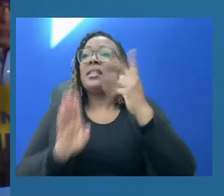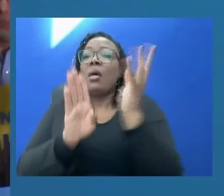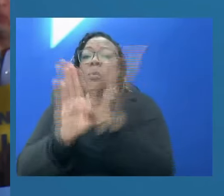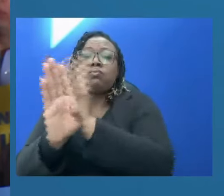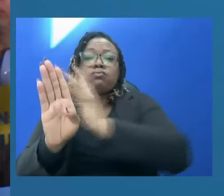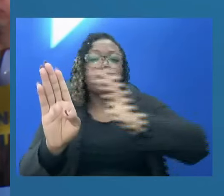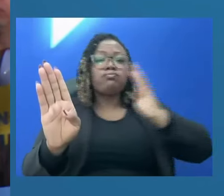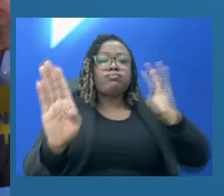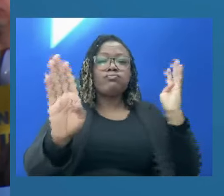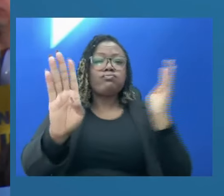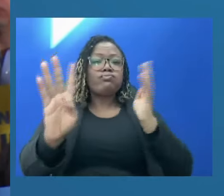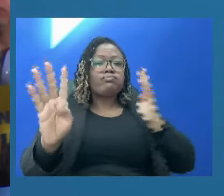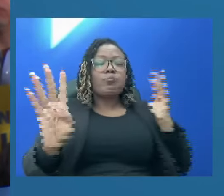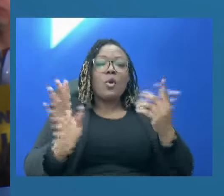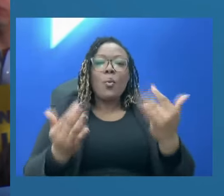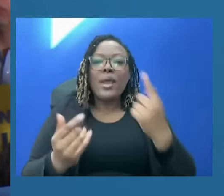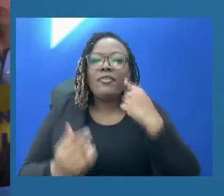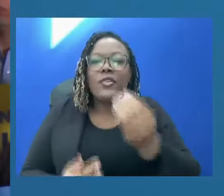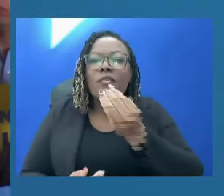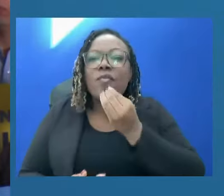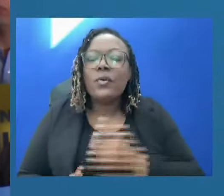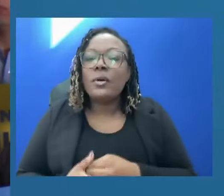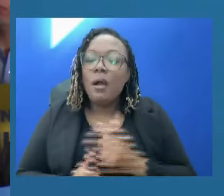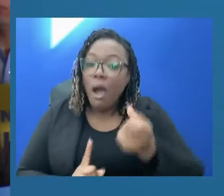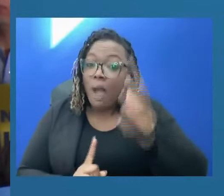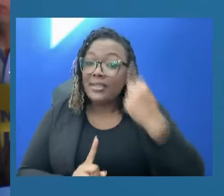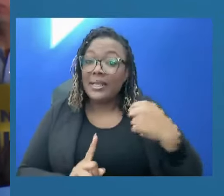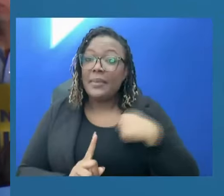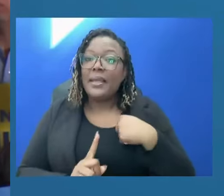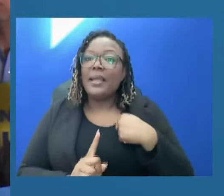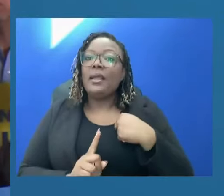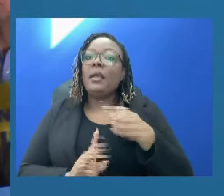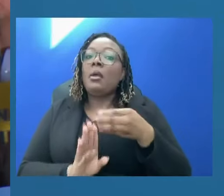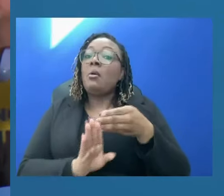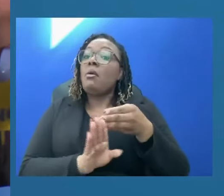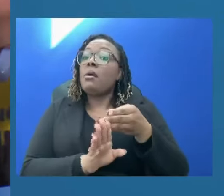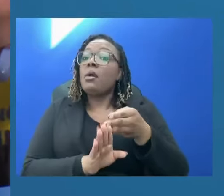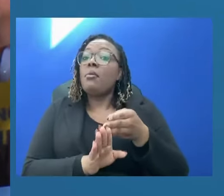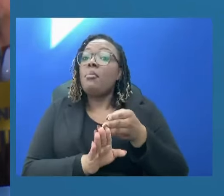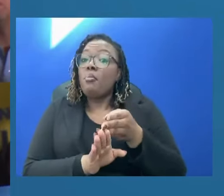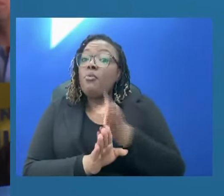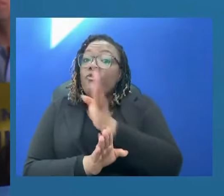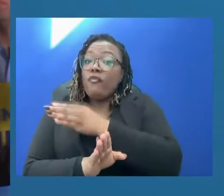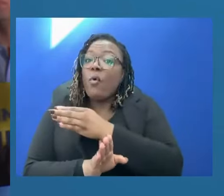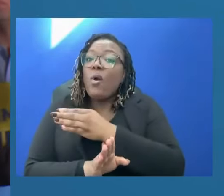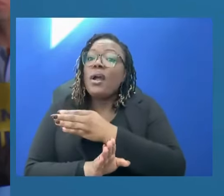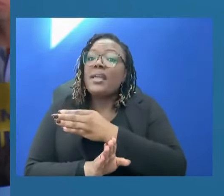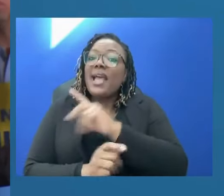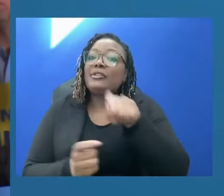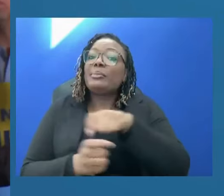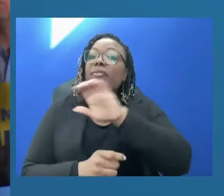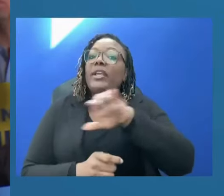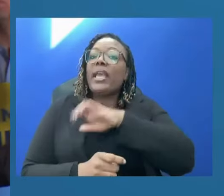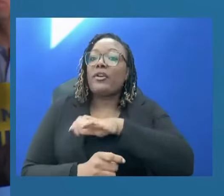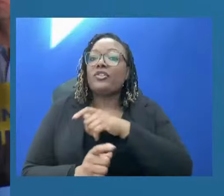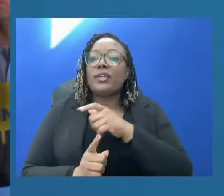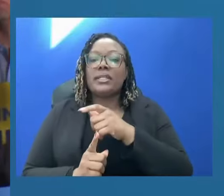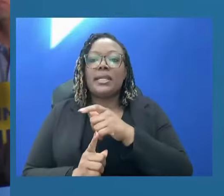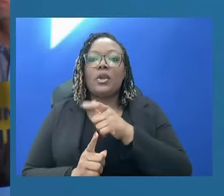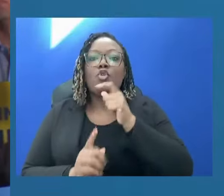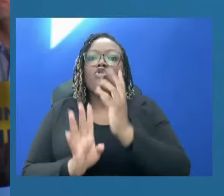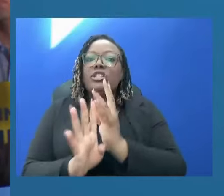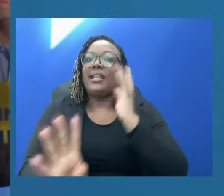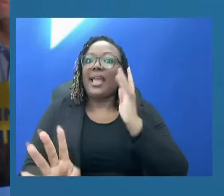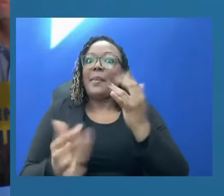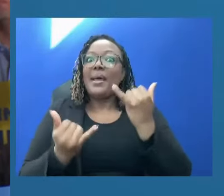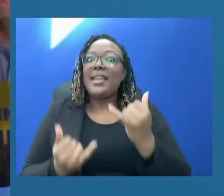block. And believe me, before, there was a certain characteristic of who stood in line. But now